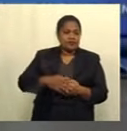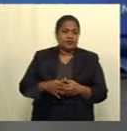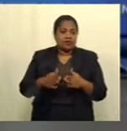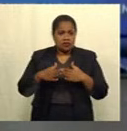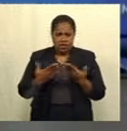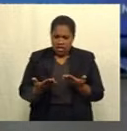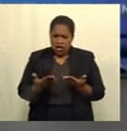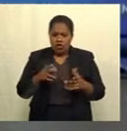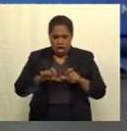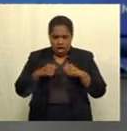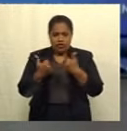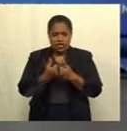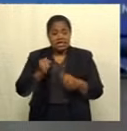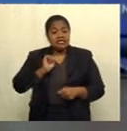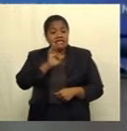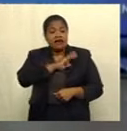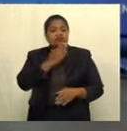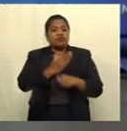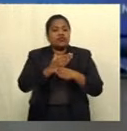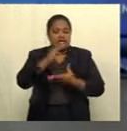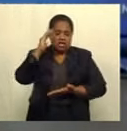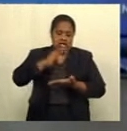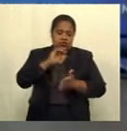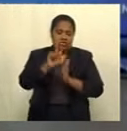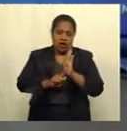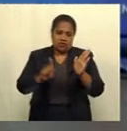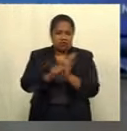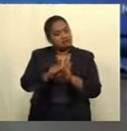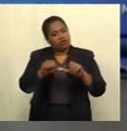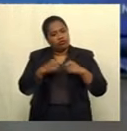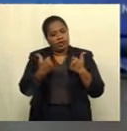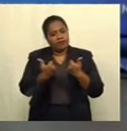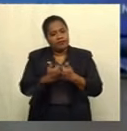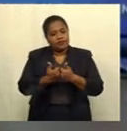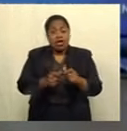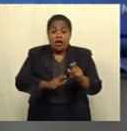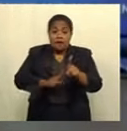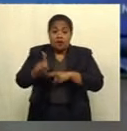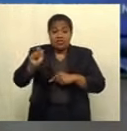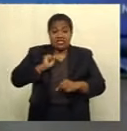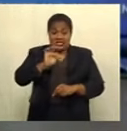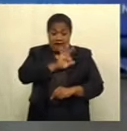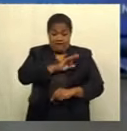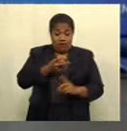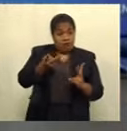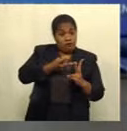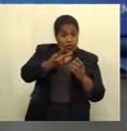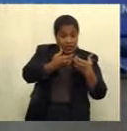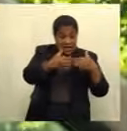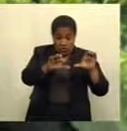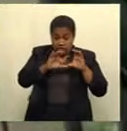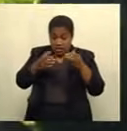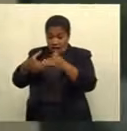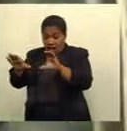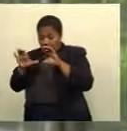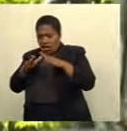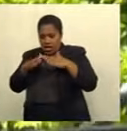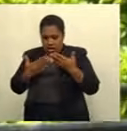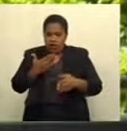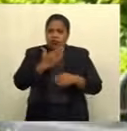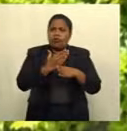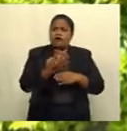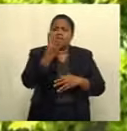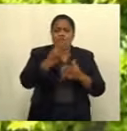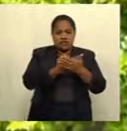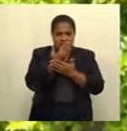reduced hours for a month, and most staff at both the councils, they're working 4 days a week. Despite